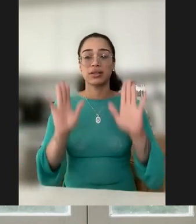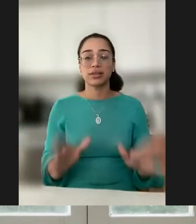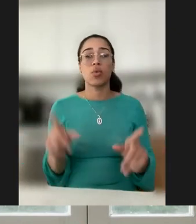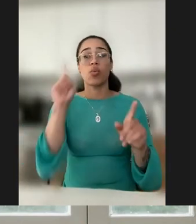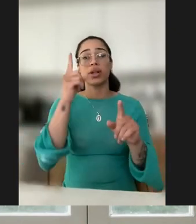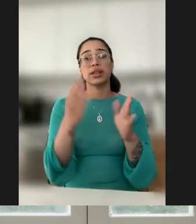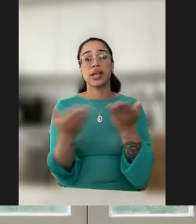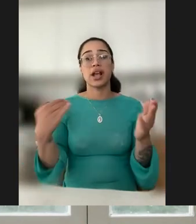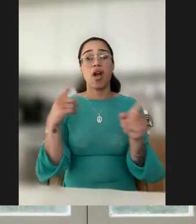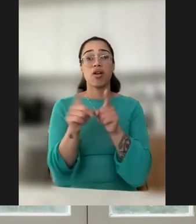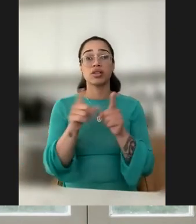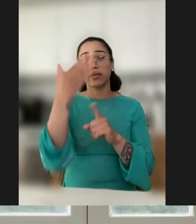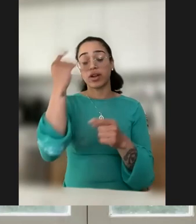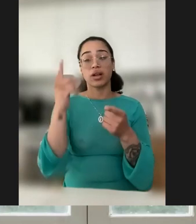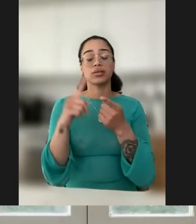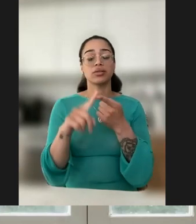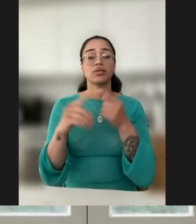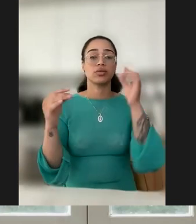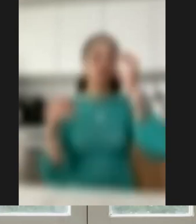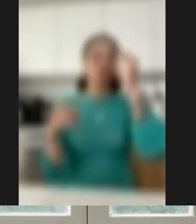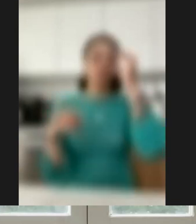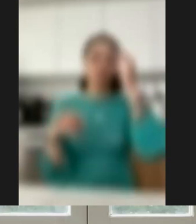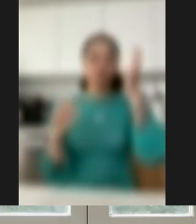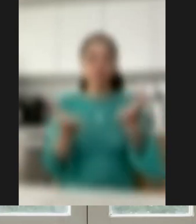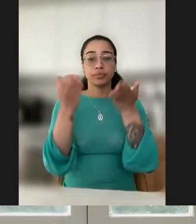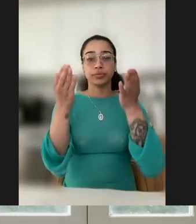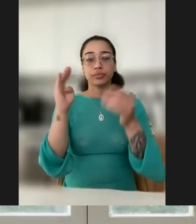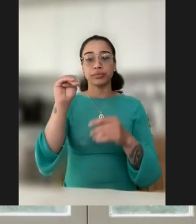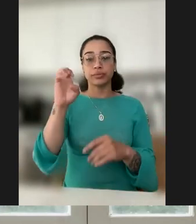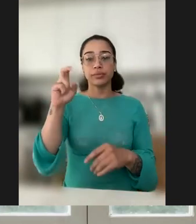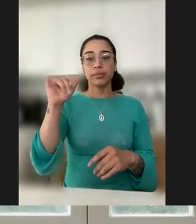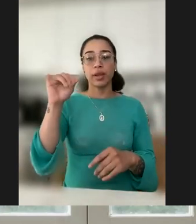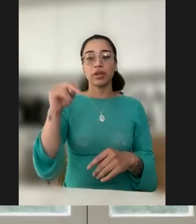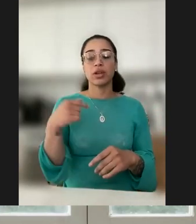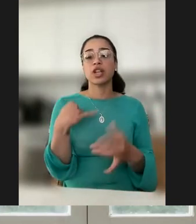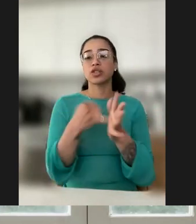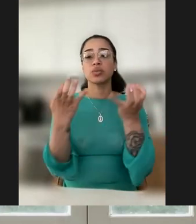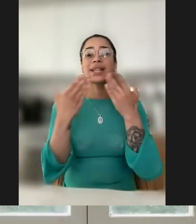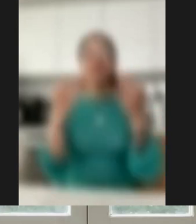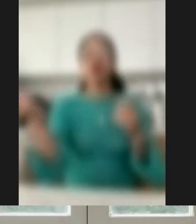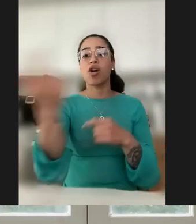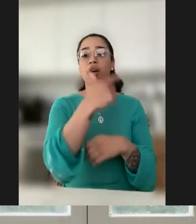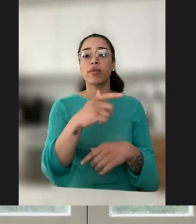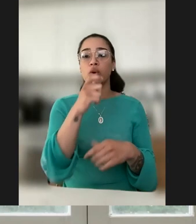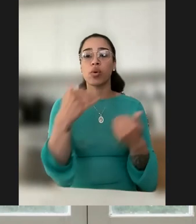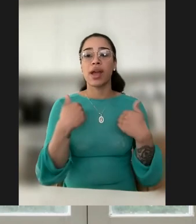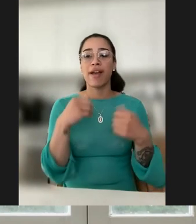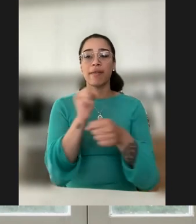also forgot to mention is I just wanted to thank all of you who have made time to do some meet and greets with